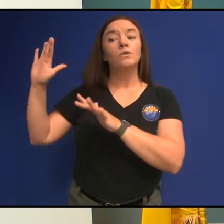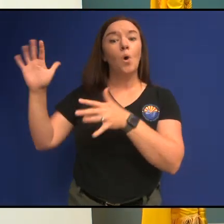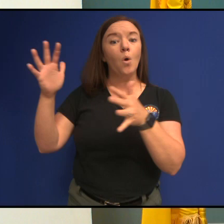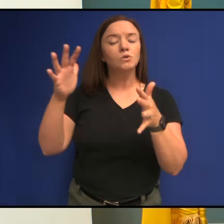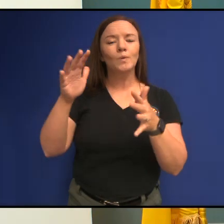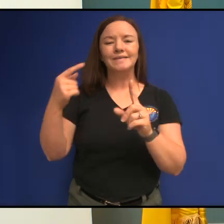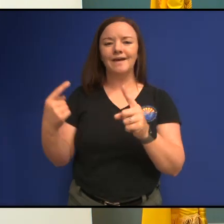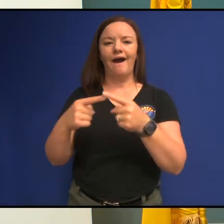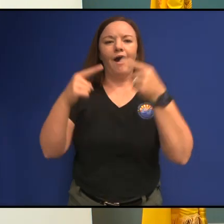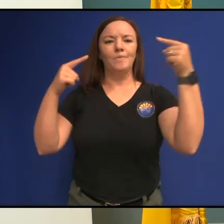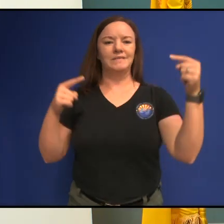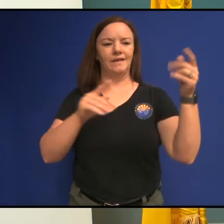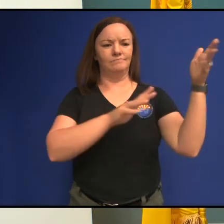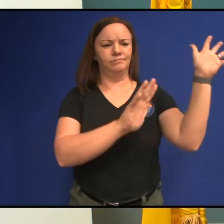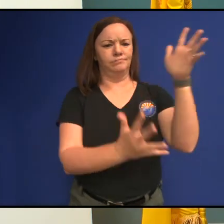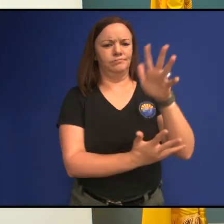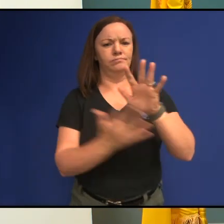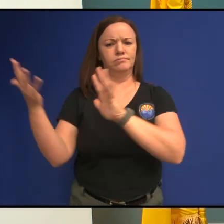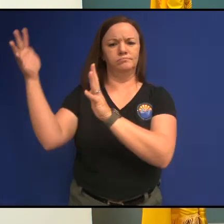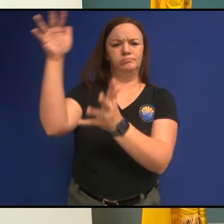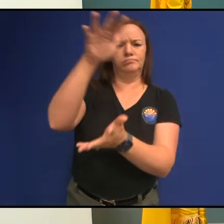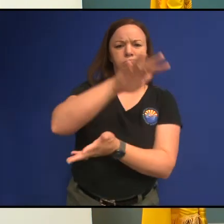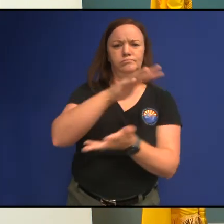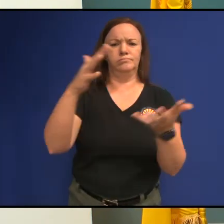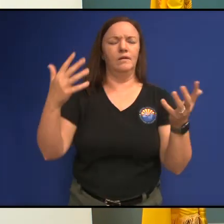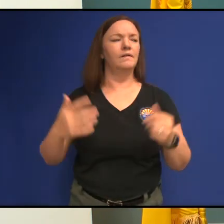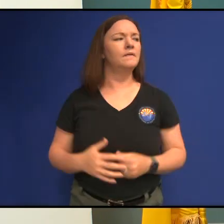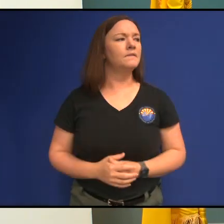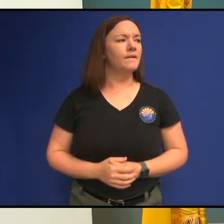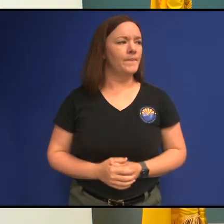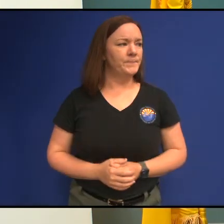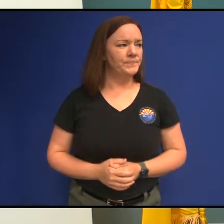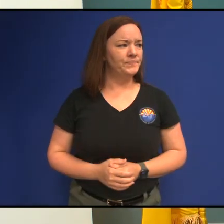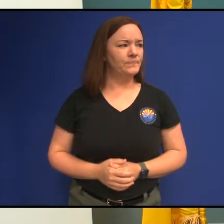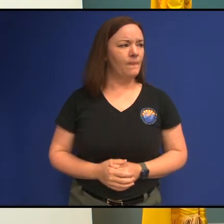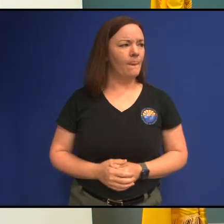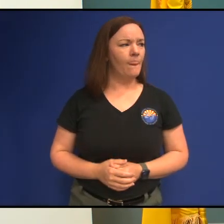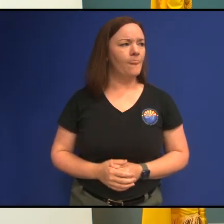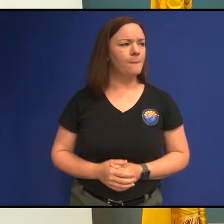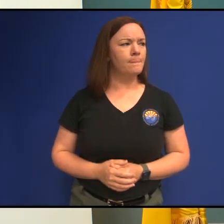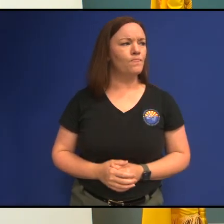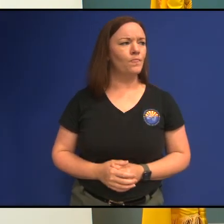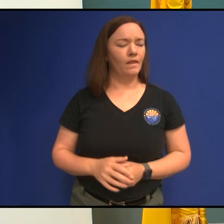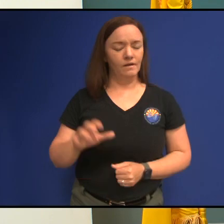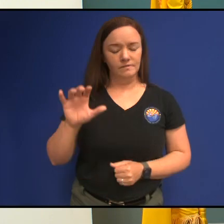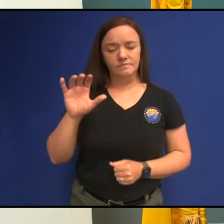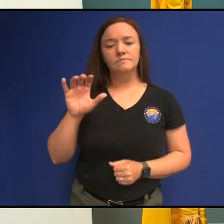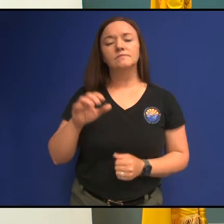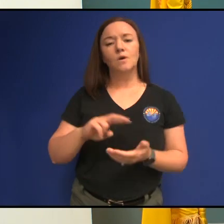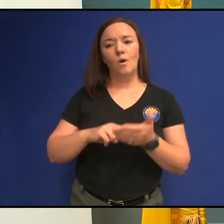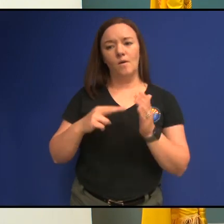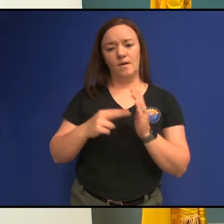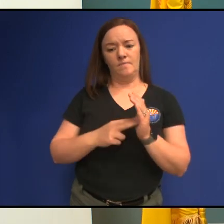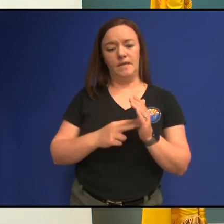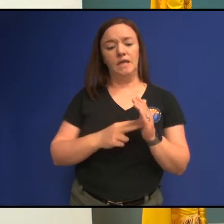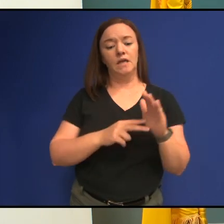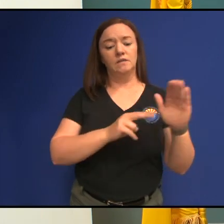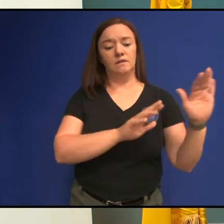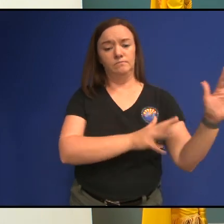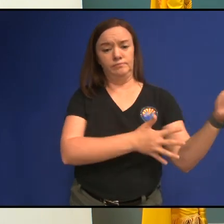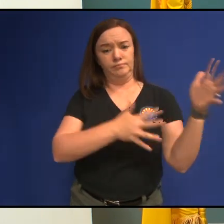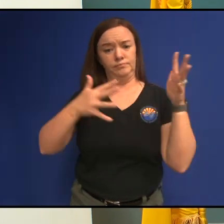kind of moving in generally this direction. So that flow pattern is going to be pulling moisture out of the Gulf